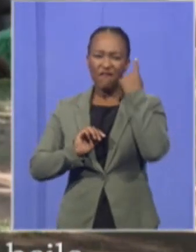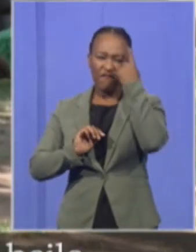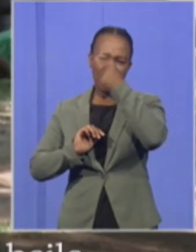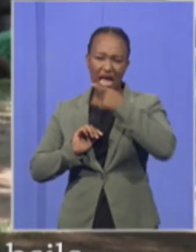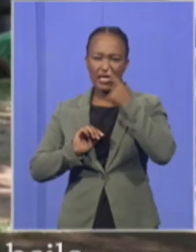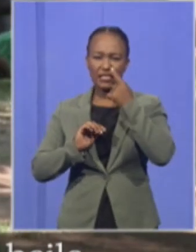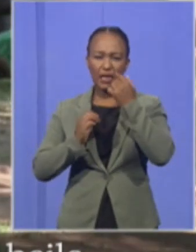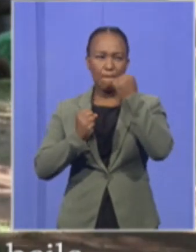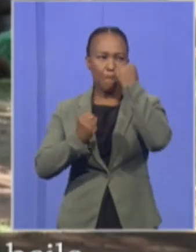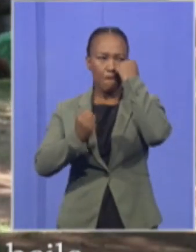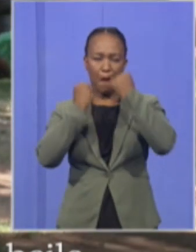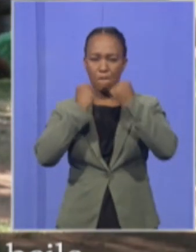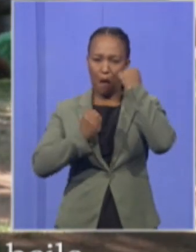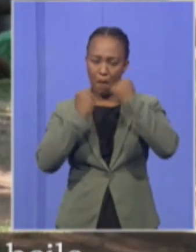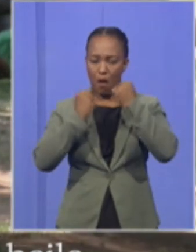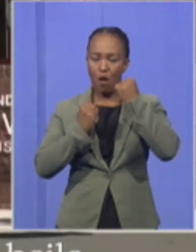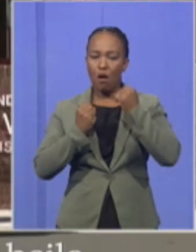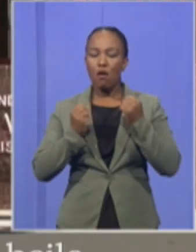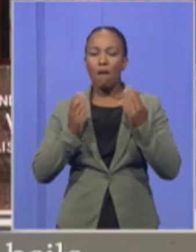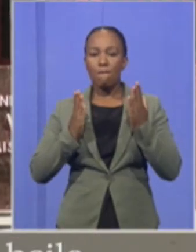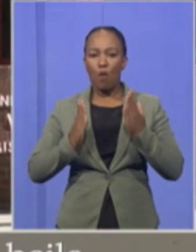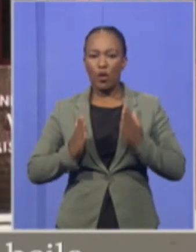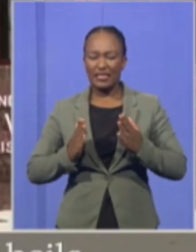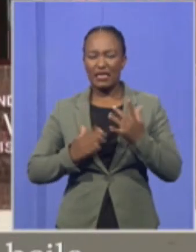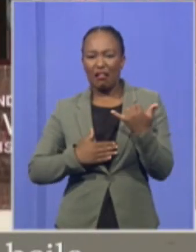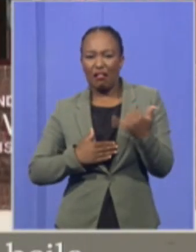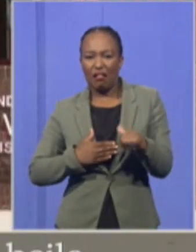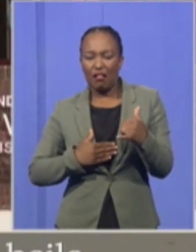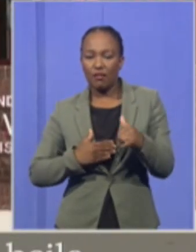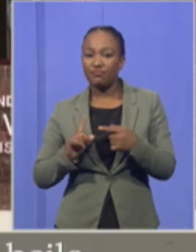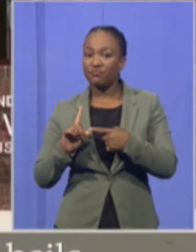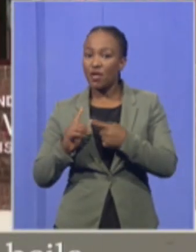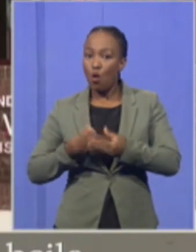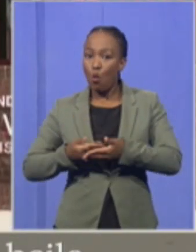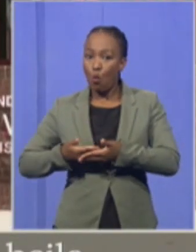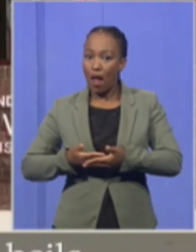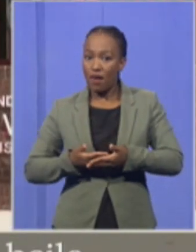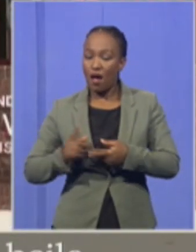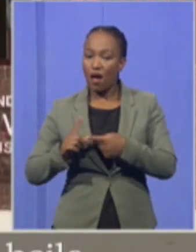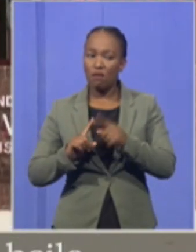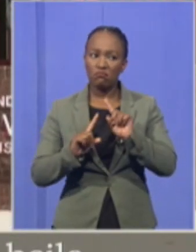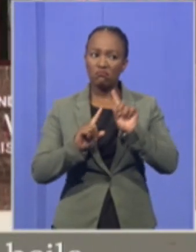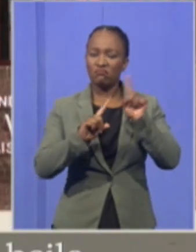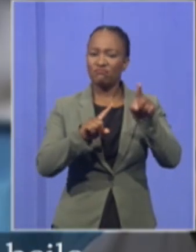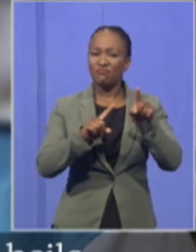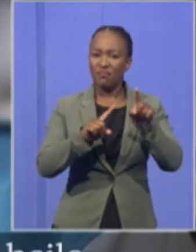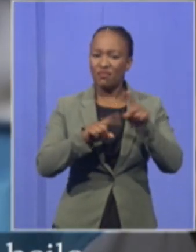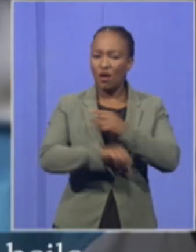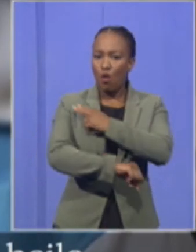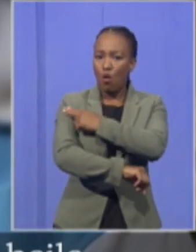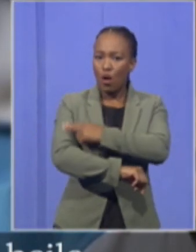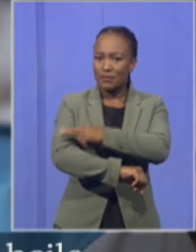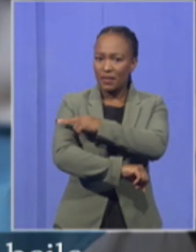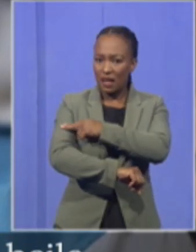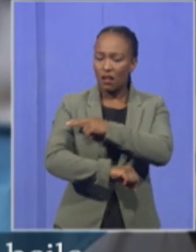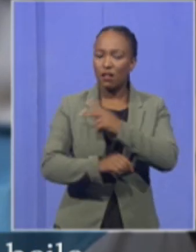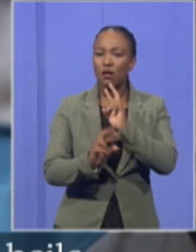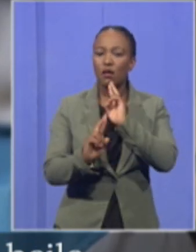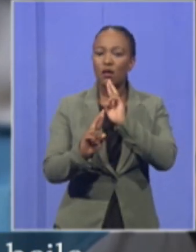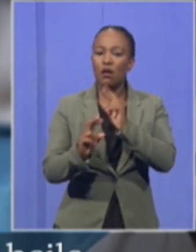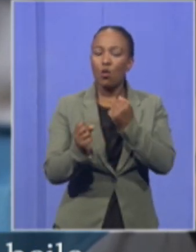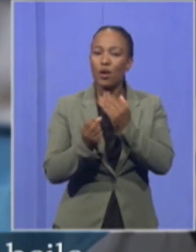le mo mmeleng wa ngwana. Ngwana o ne a potlakisediwa kwa bookelong mme go begwa fa a beteletswe. Gape go begwa fa mmelaelwa